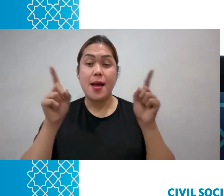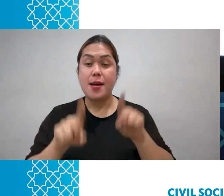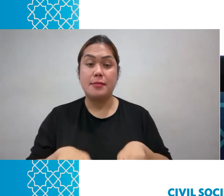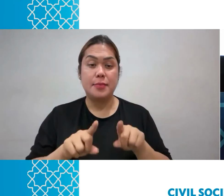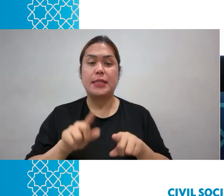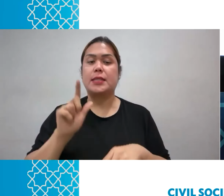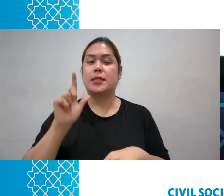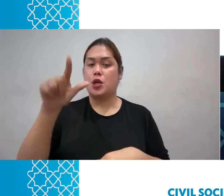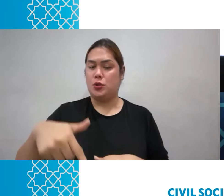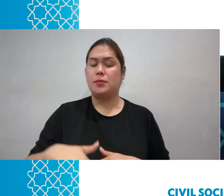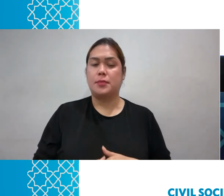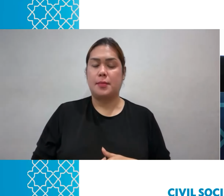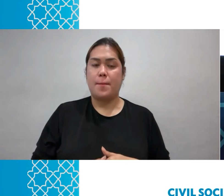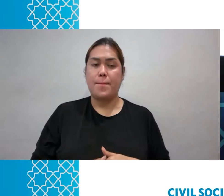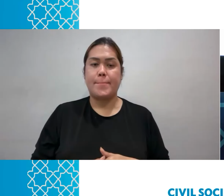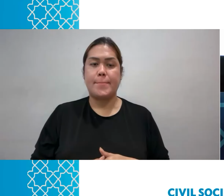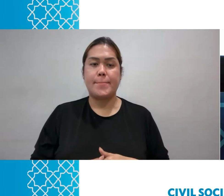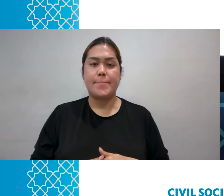the projects